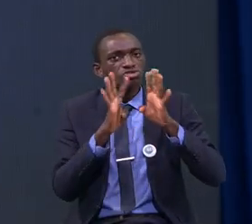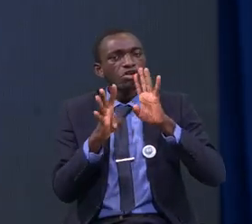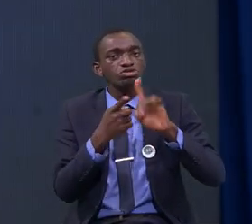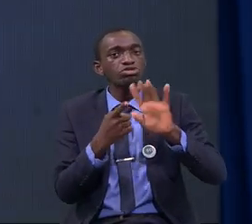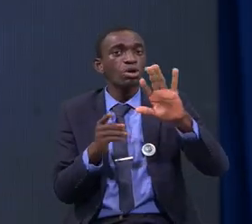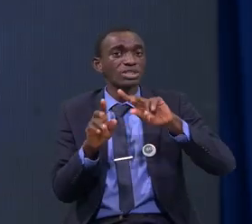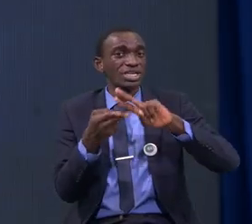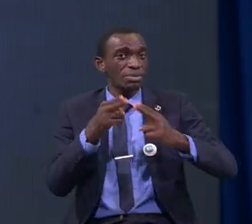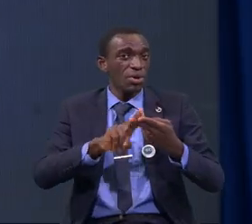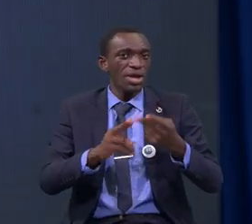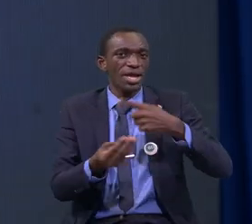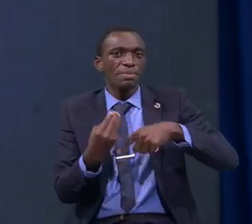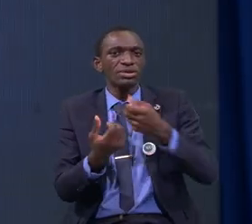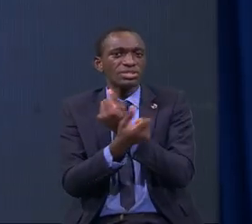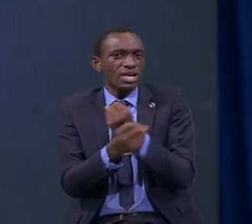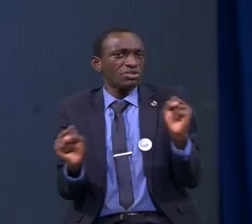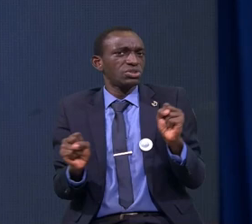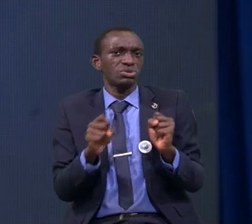salvation.